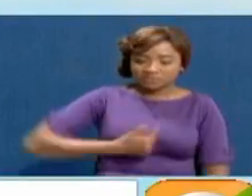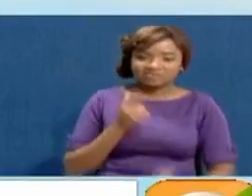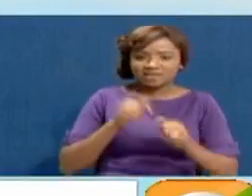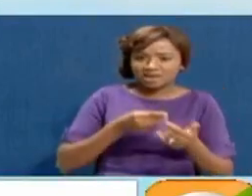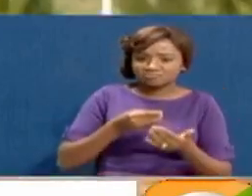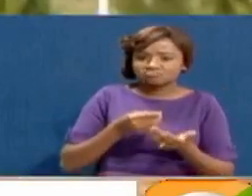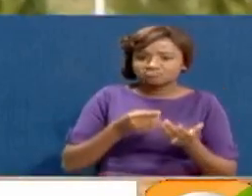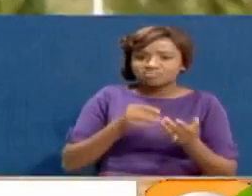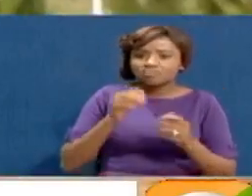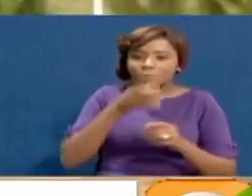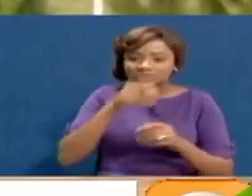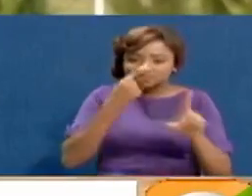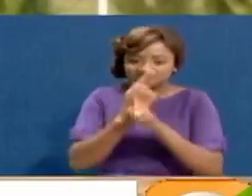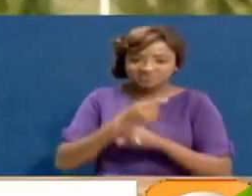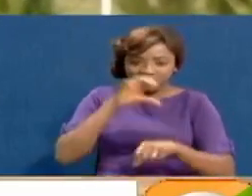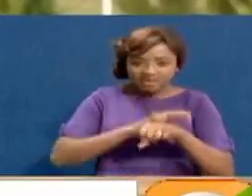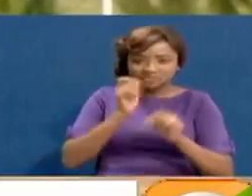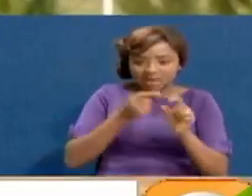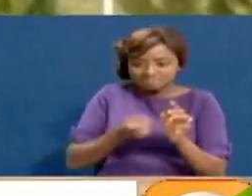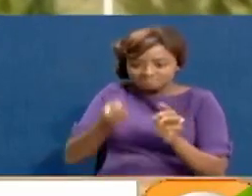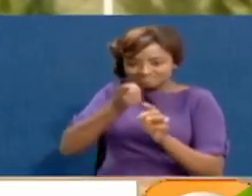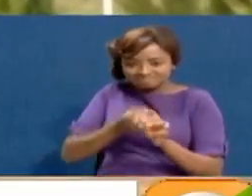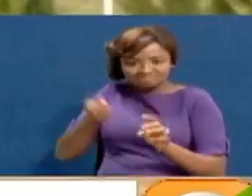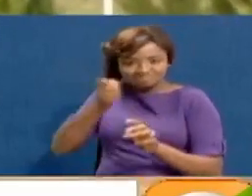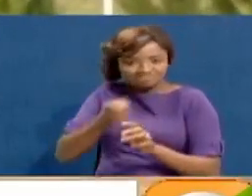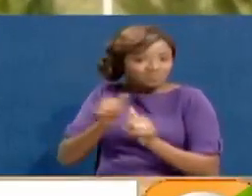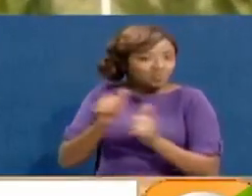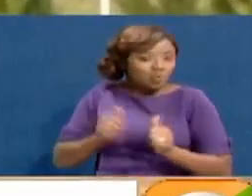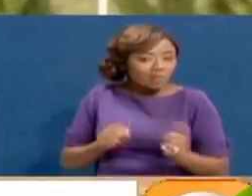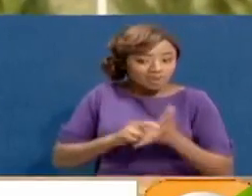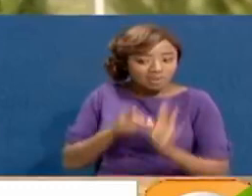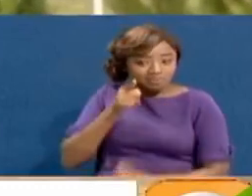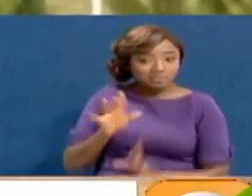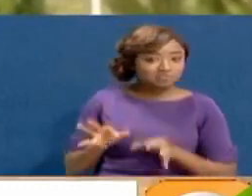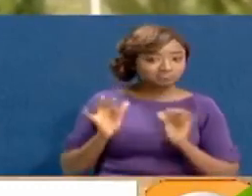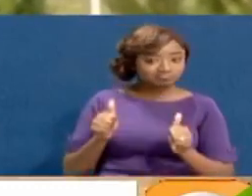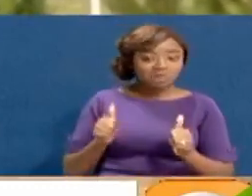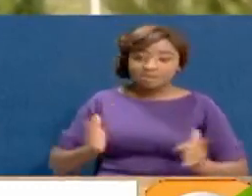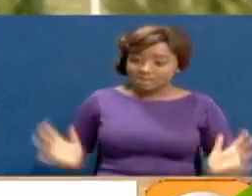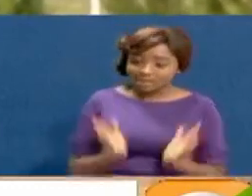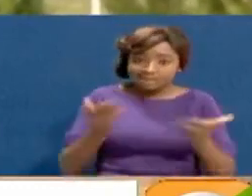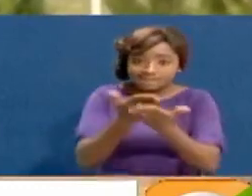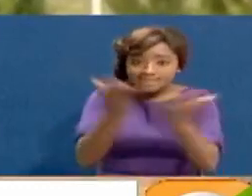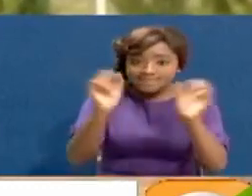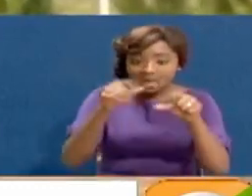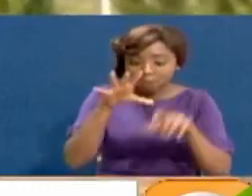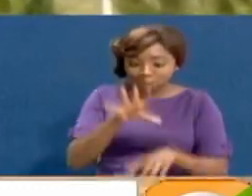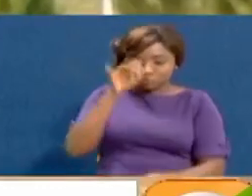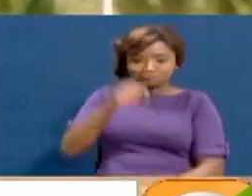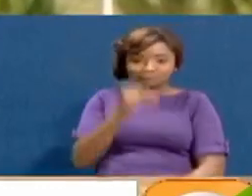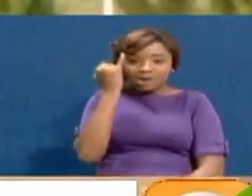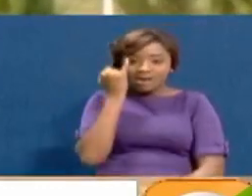recycle 70% of the water that you use in your own development. It's very, very interesting and I encourage people out there, you can be able to pick this